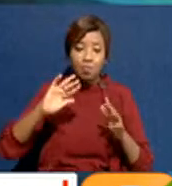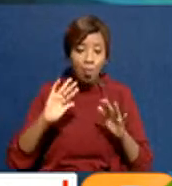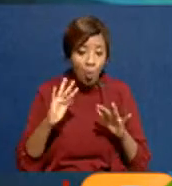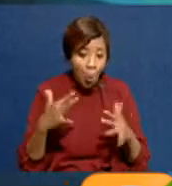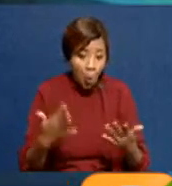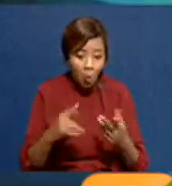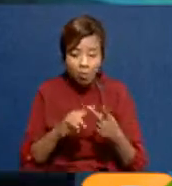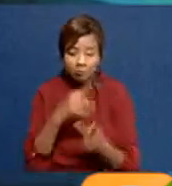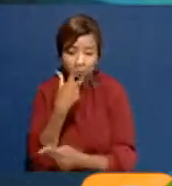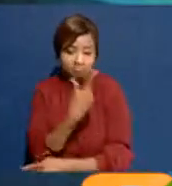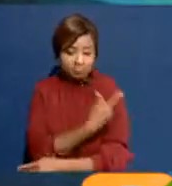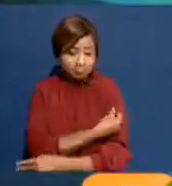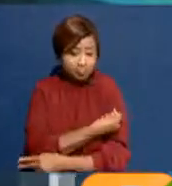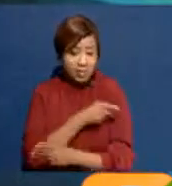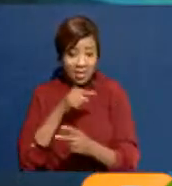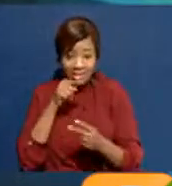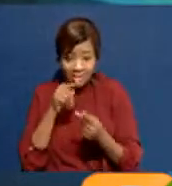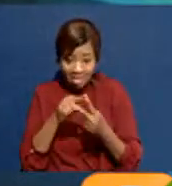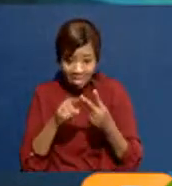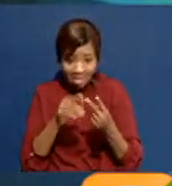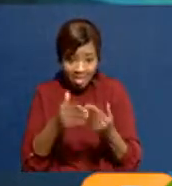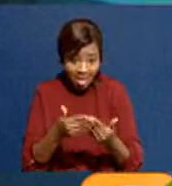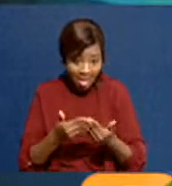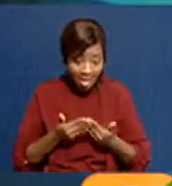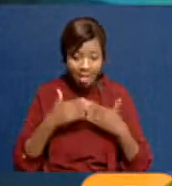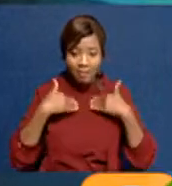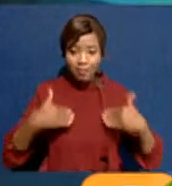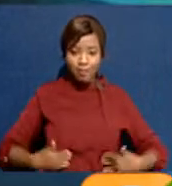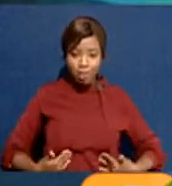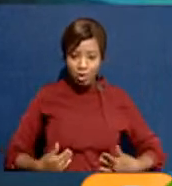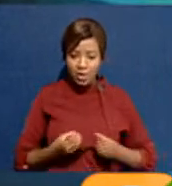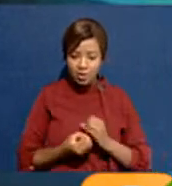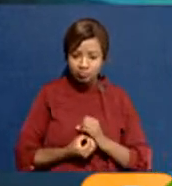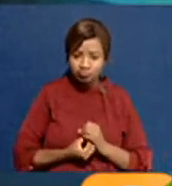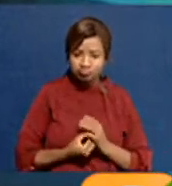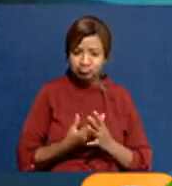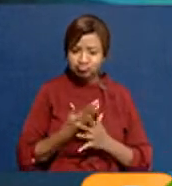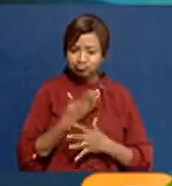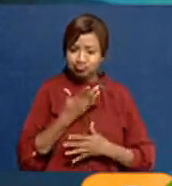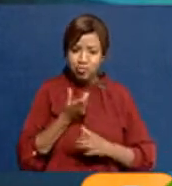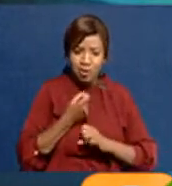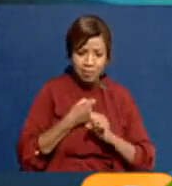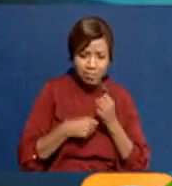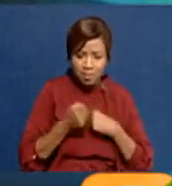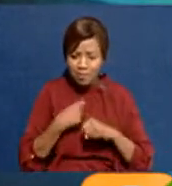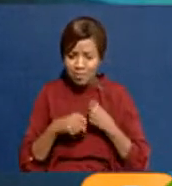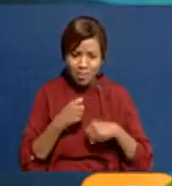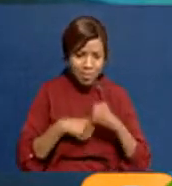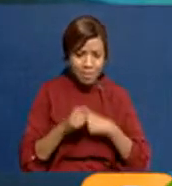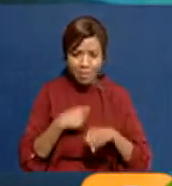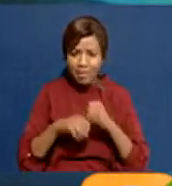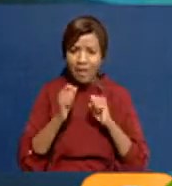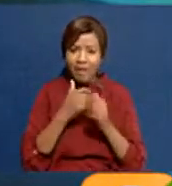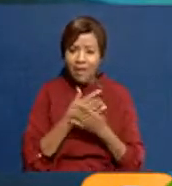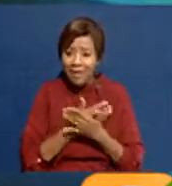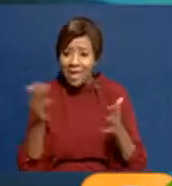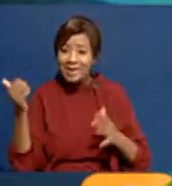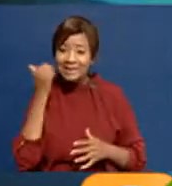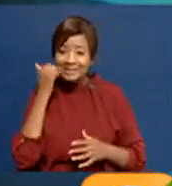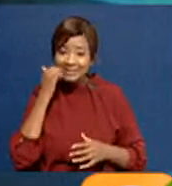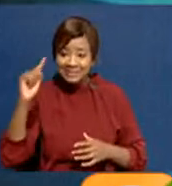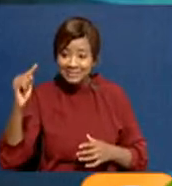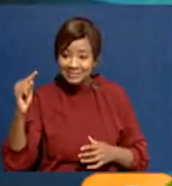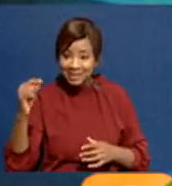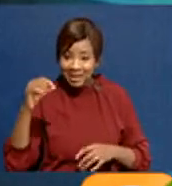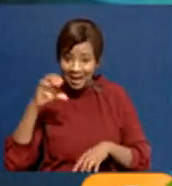make the body produce substances to ensure that the next time the disease, the actual disease comes